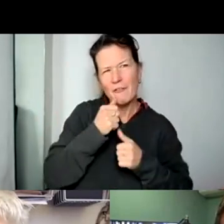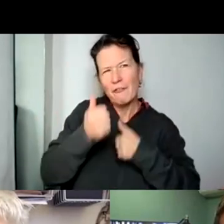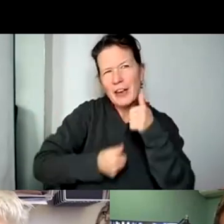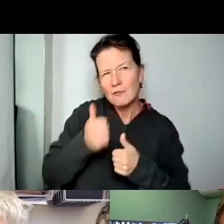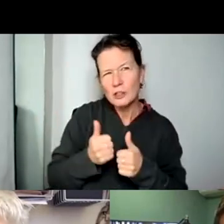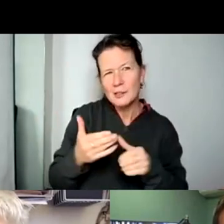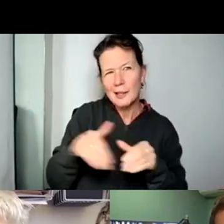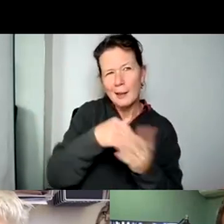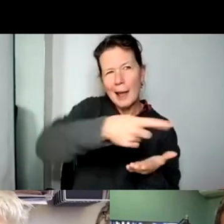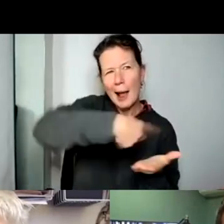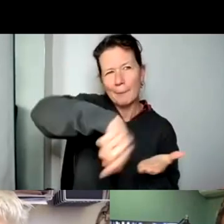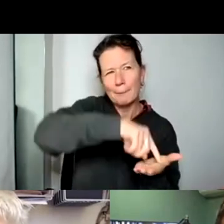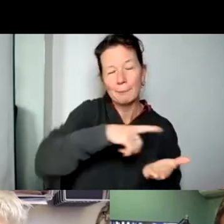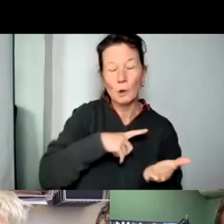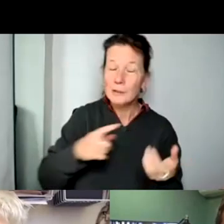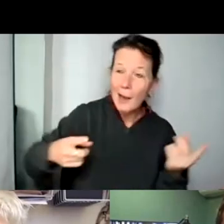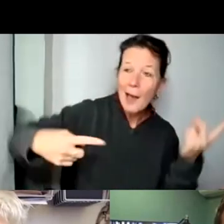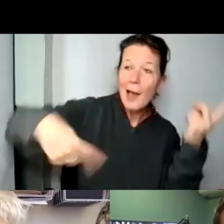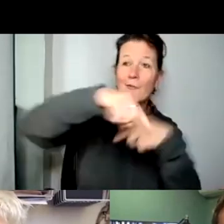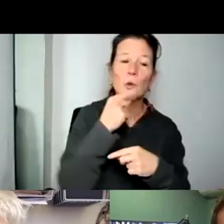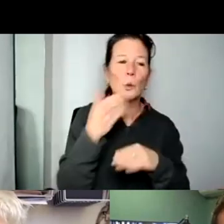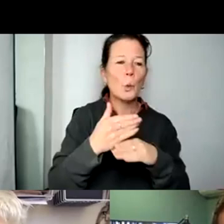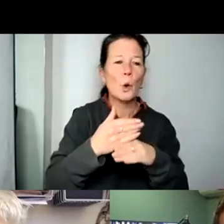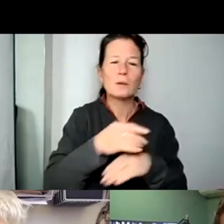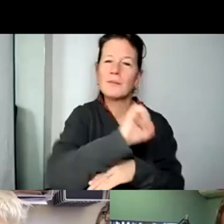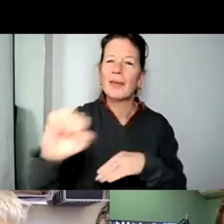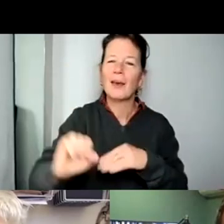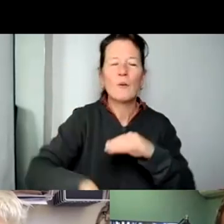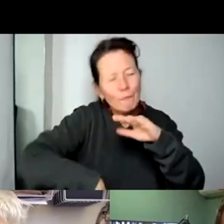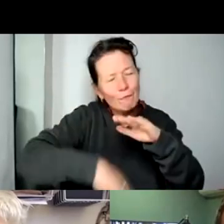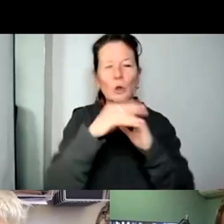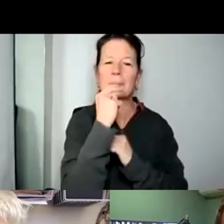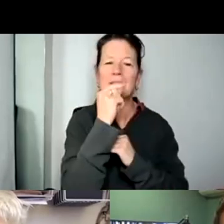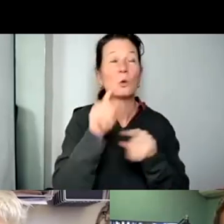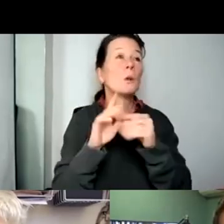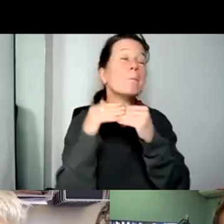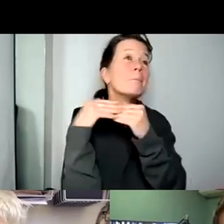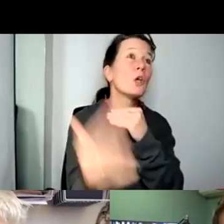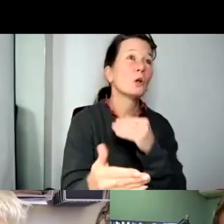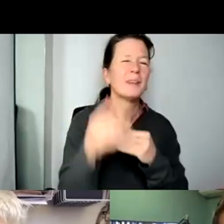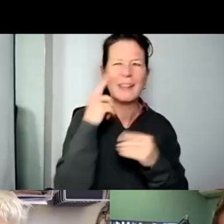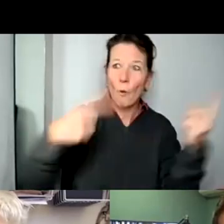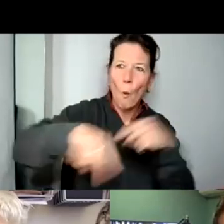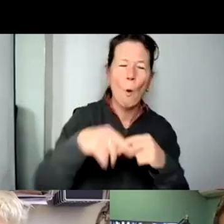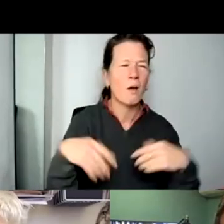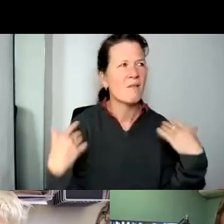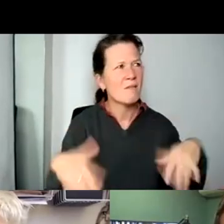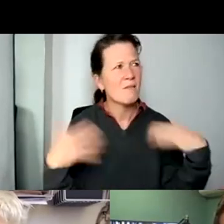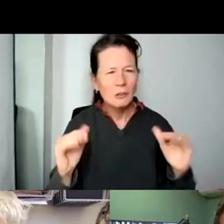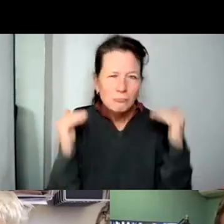of that, because everyone was able to work to the absolute maximum of the and beyond. I think everyone went over and above on that particular day.